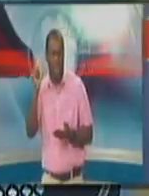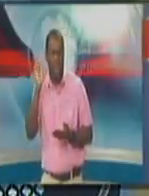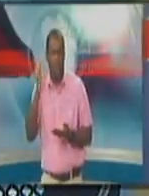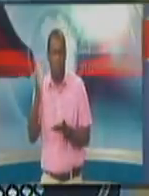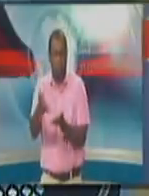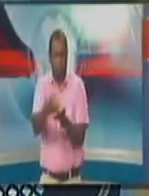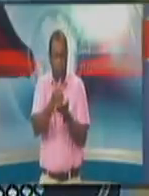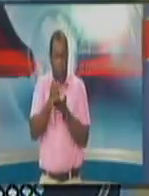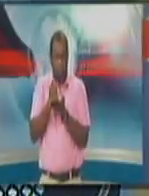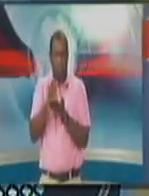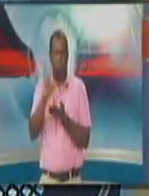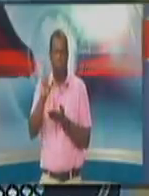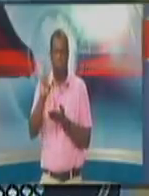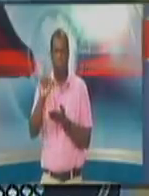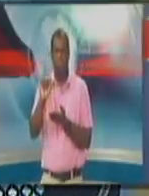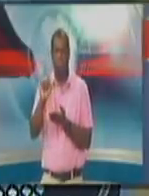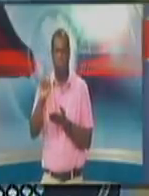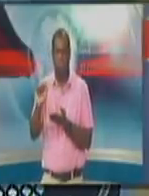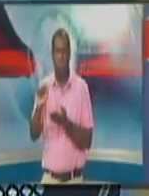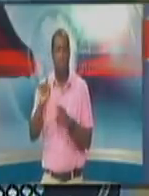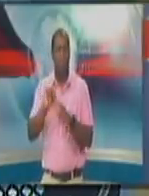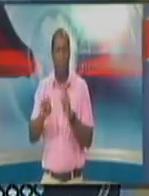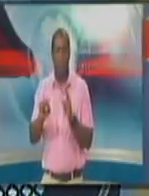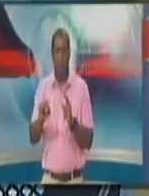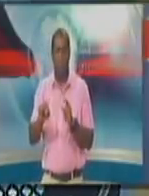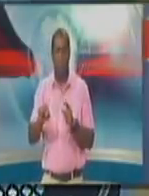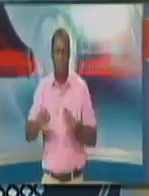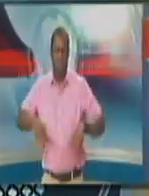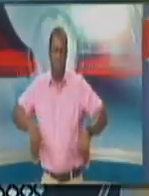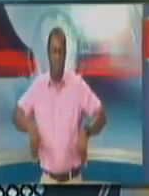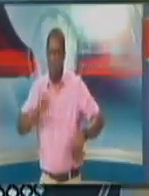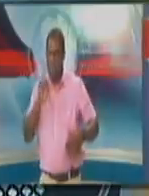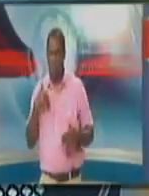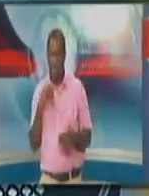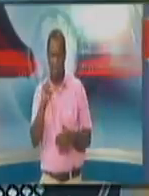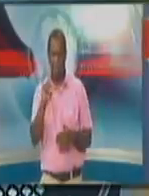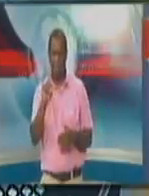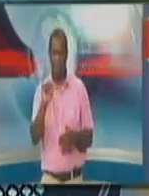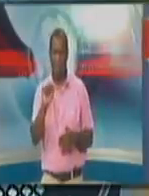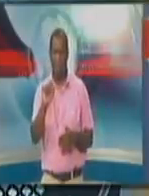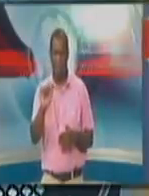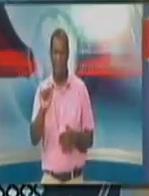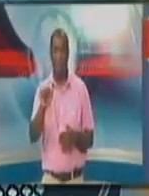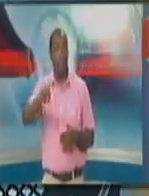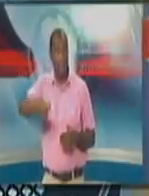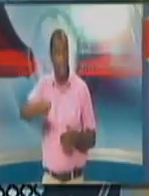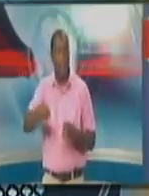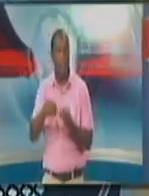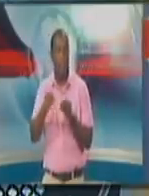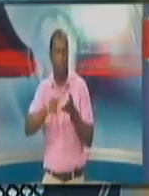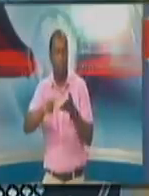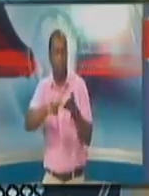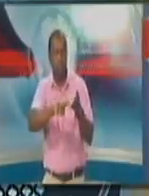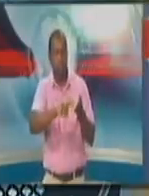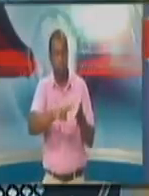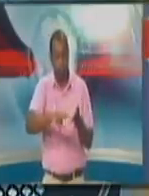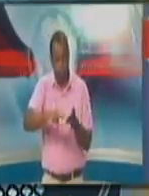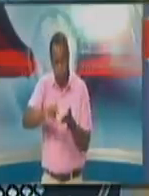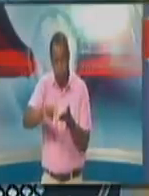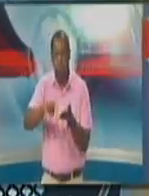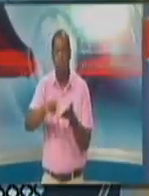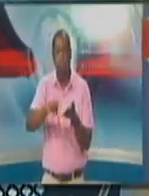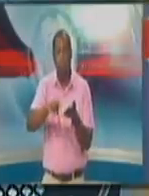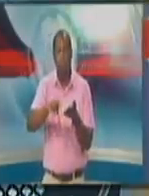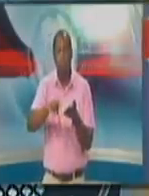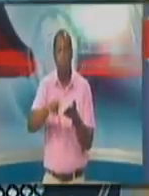continues for a period of time and as there is enough time to allow meaningful research to take place, because research has to be